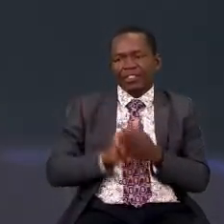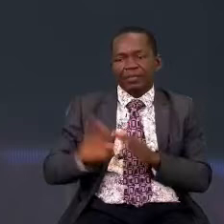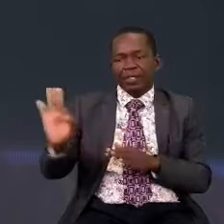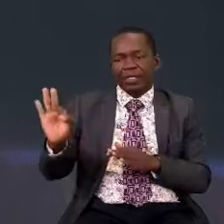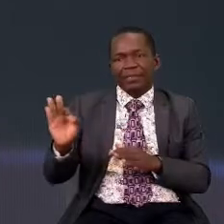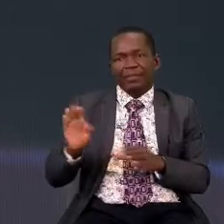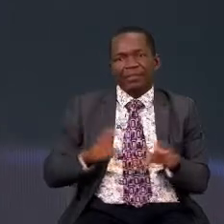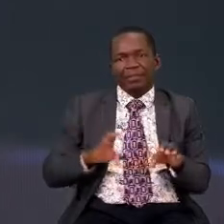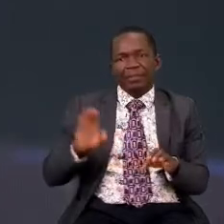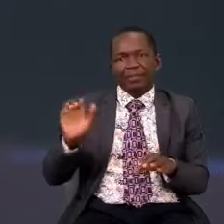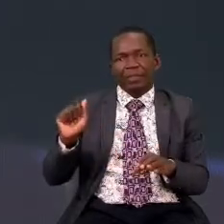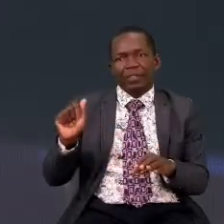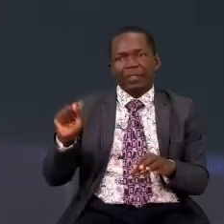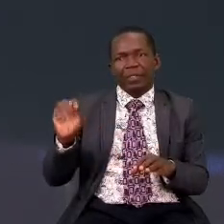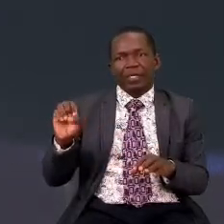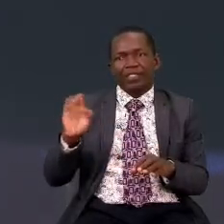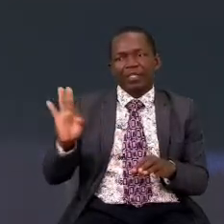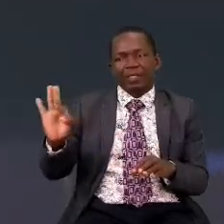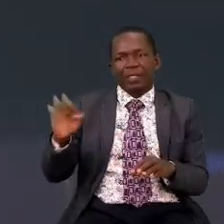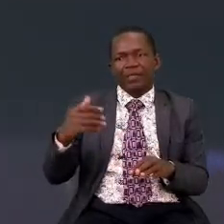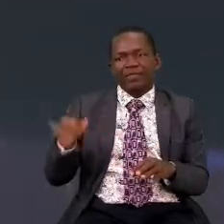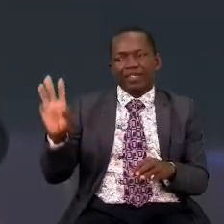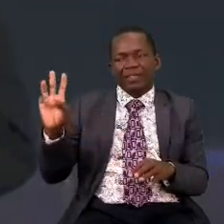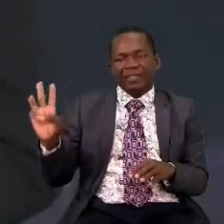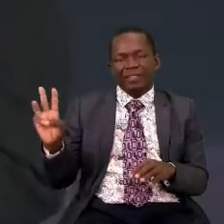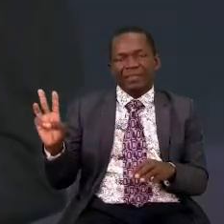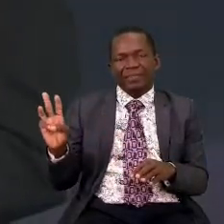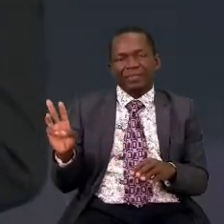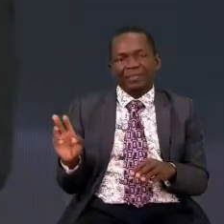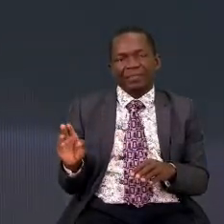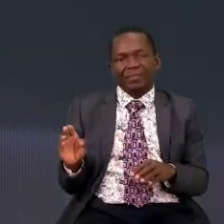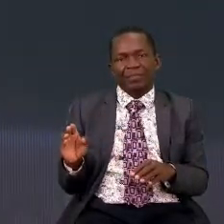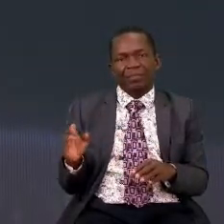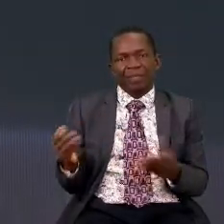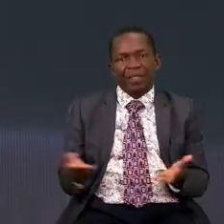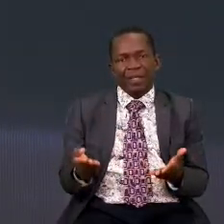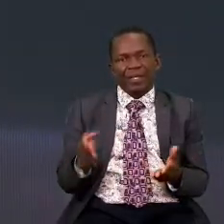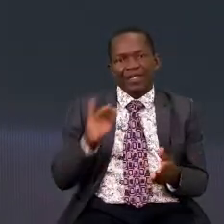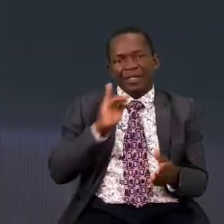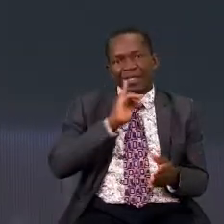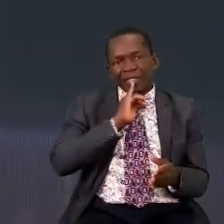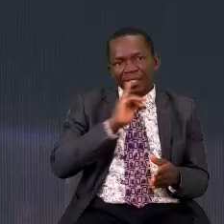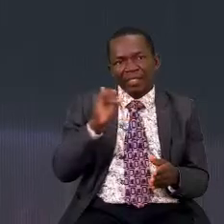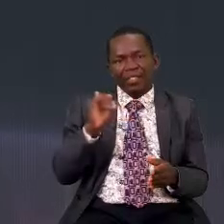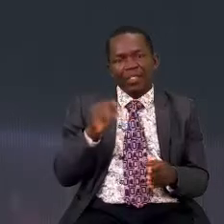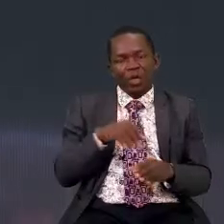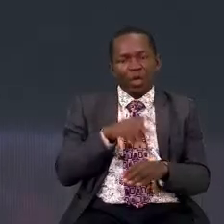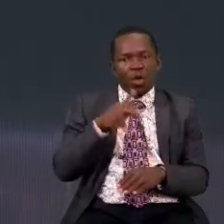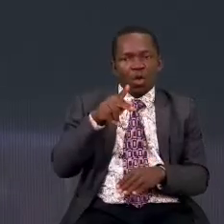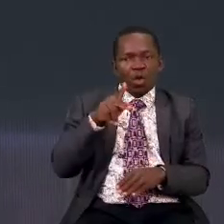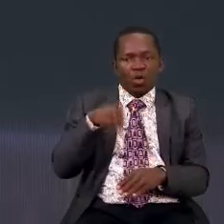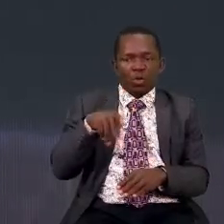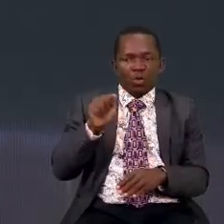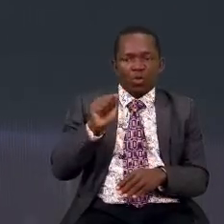who became Paul, asking the Lord. Now, Paul was an educated man. Paul was